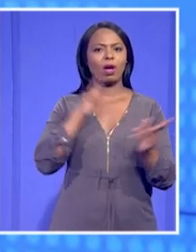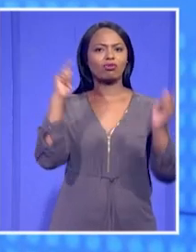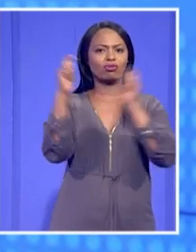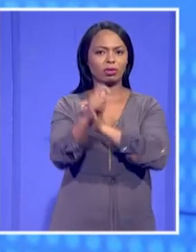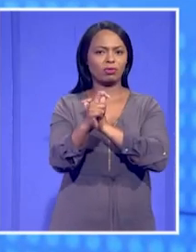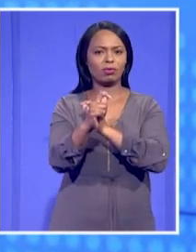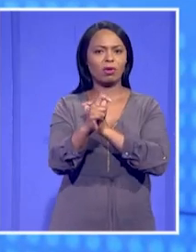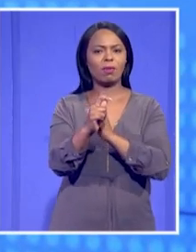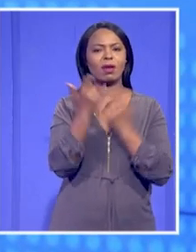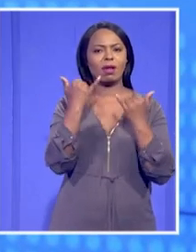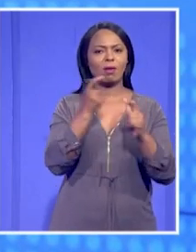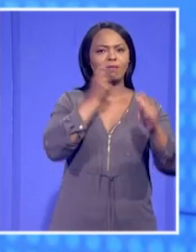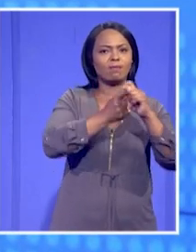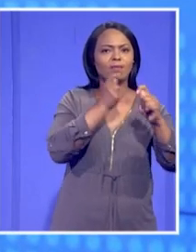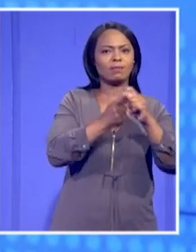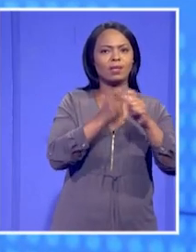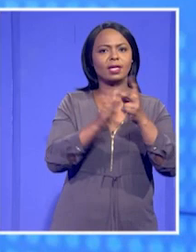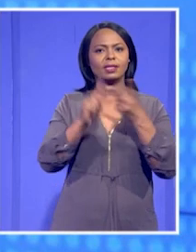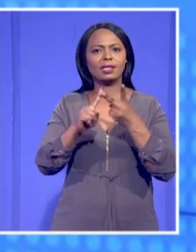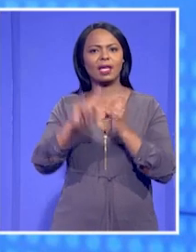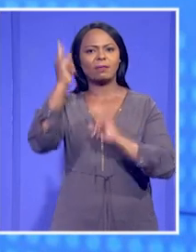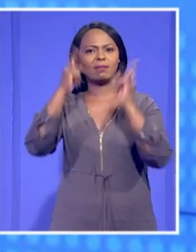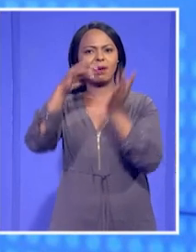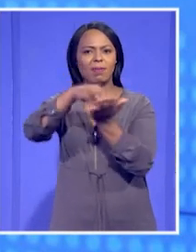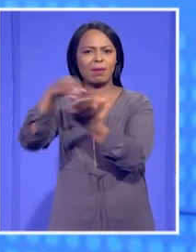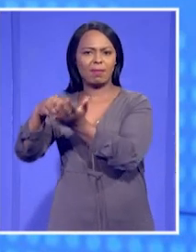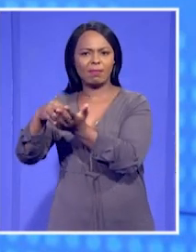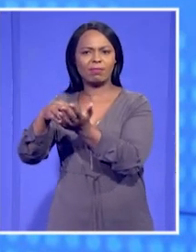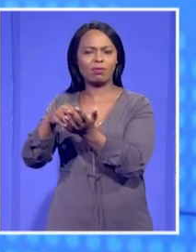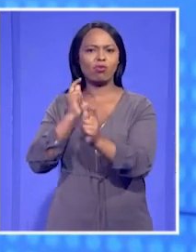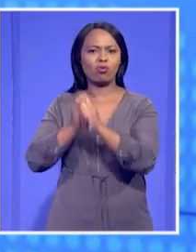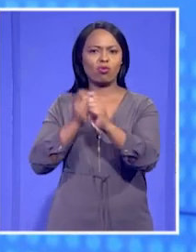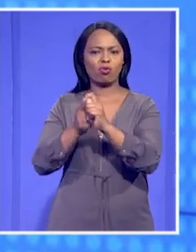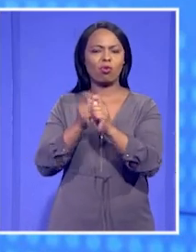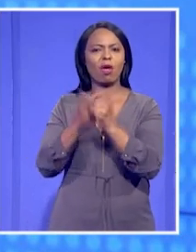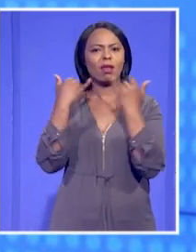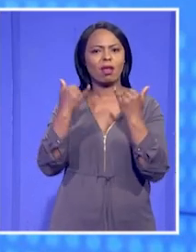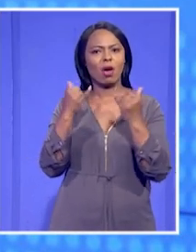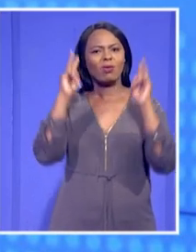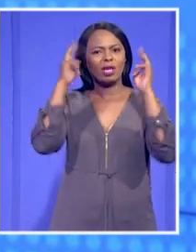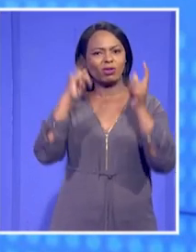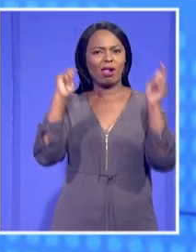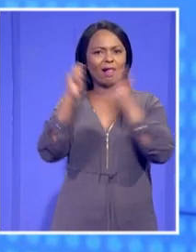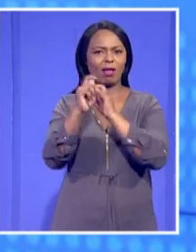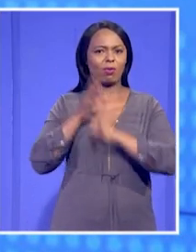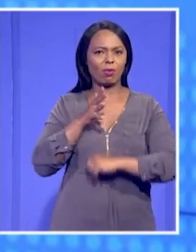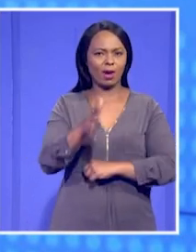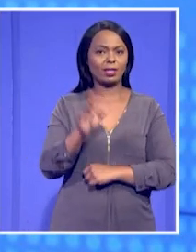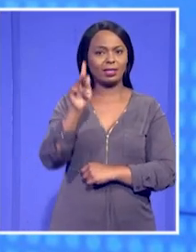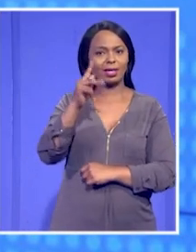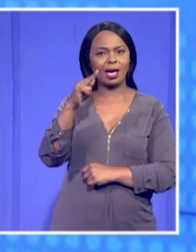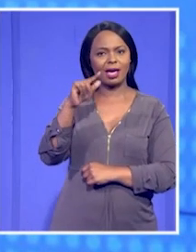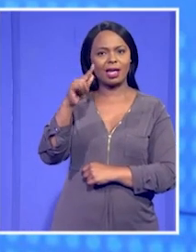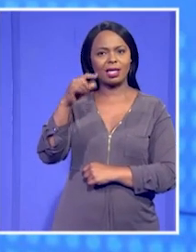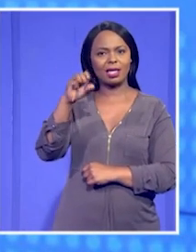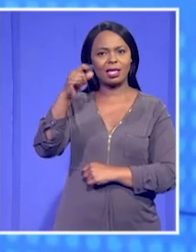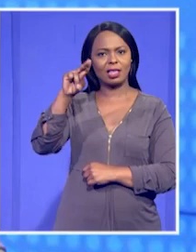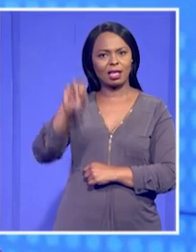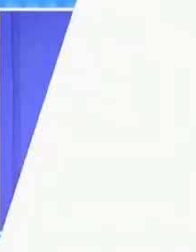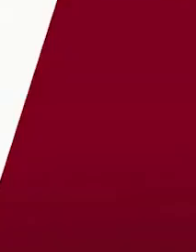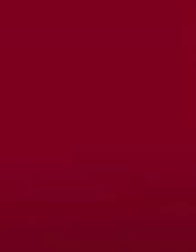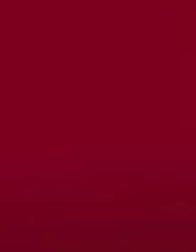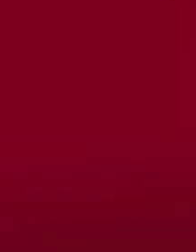informal settlements and slums globally. To tell us more about this, we're now joined by our colleague Khayelihle Khumalo, who's working with